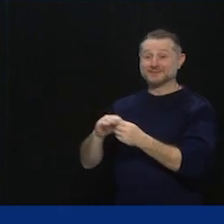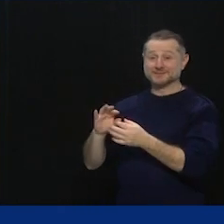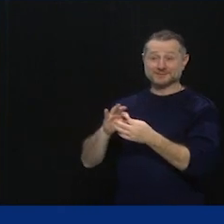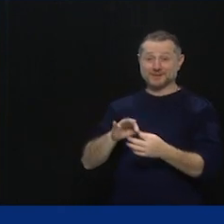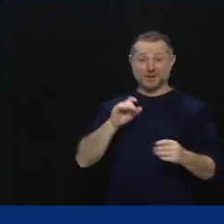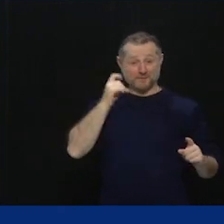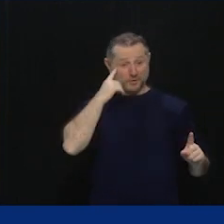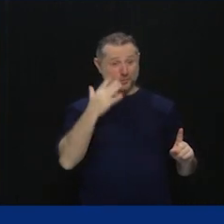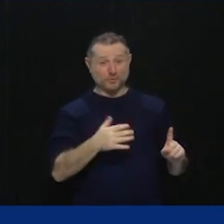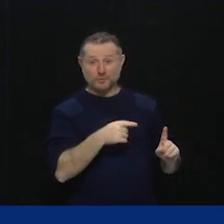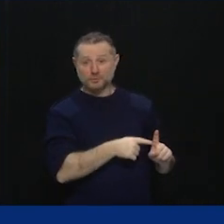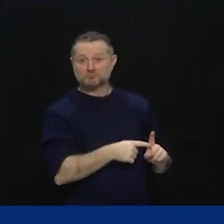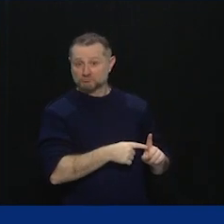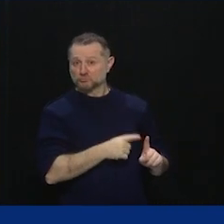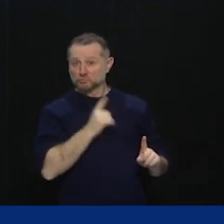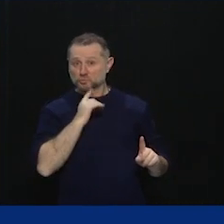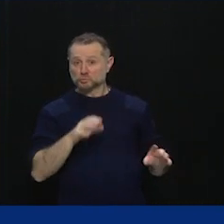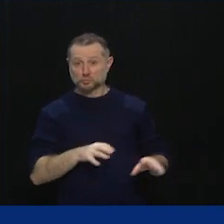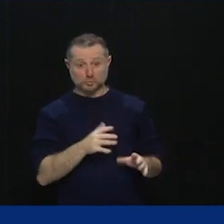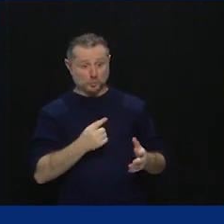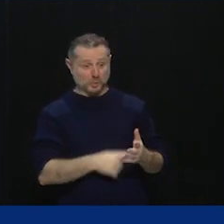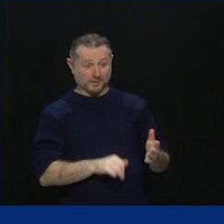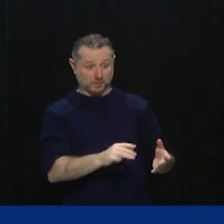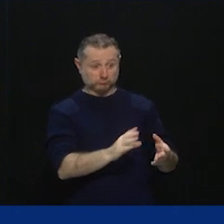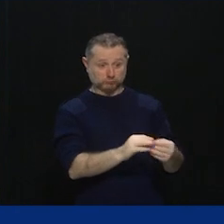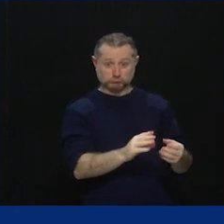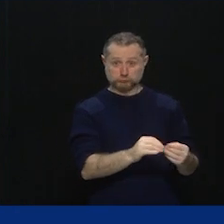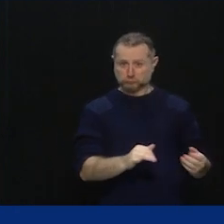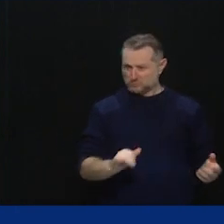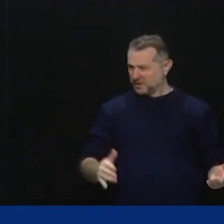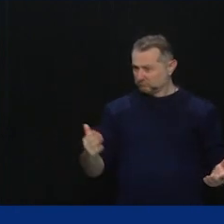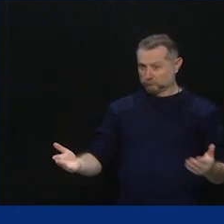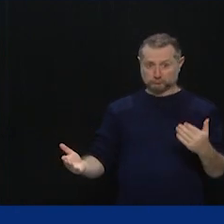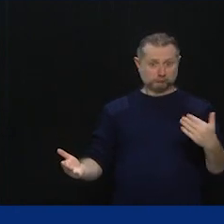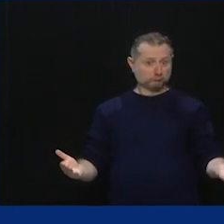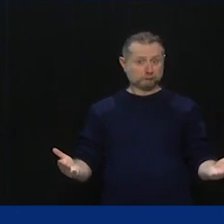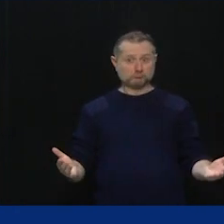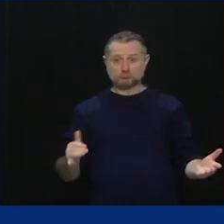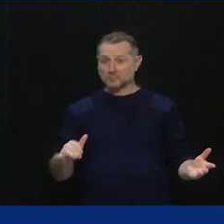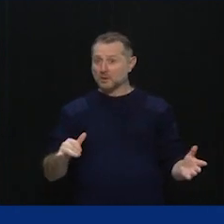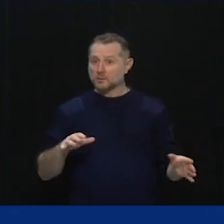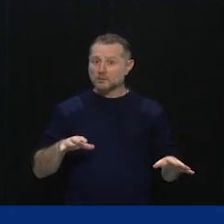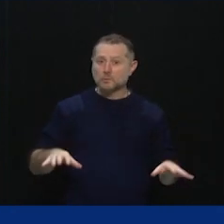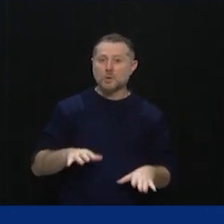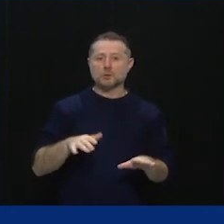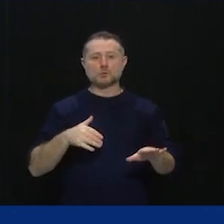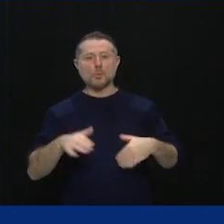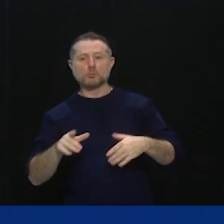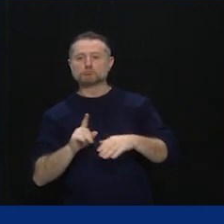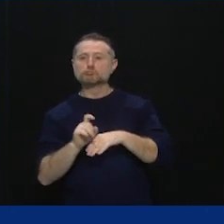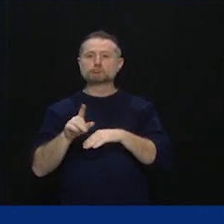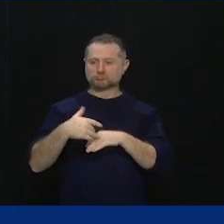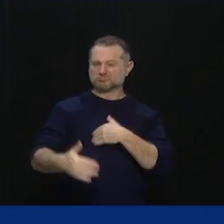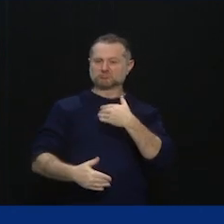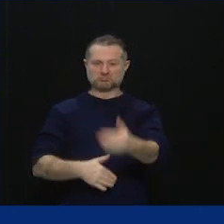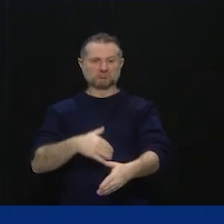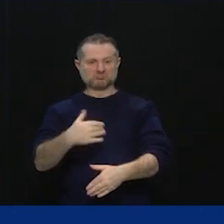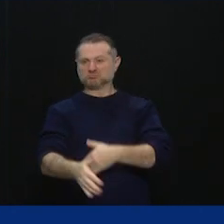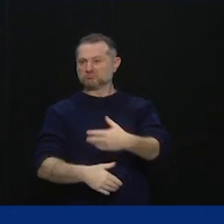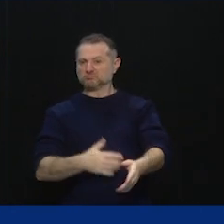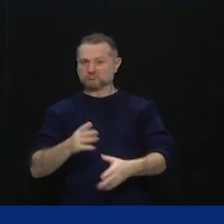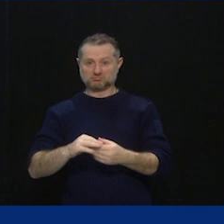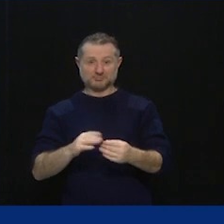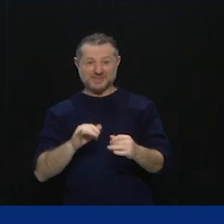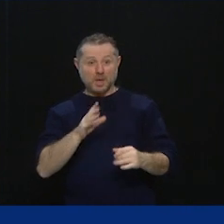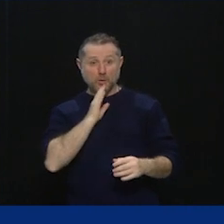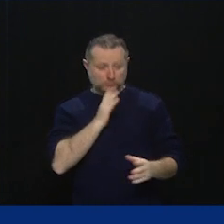and its partners are walking the walk, just like they've done at numerous developments throughout Long Island. And as the county executive said, this is a project